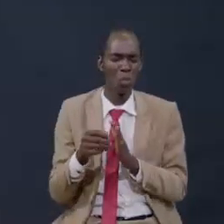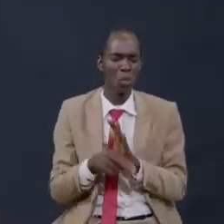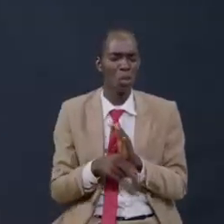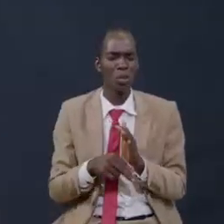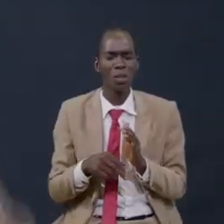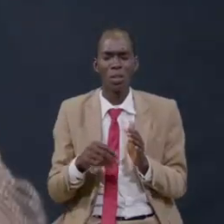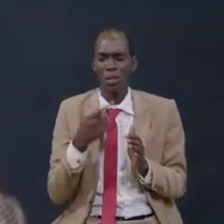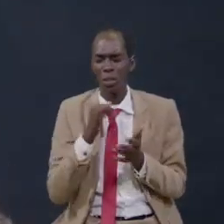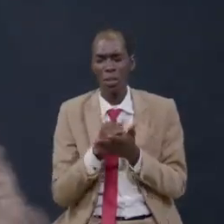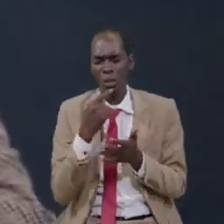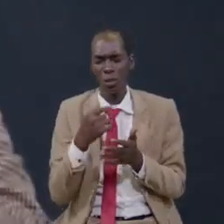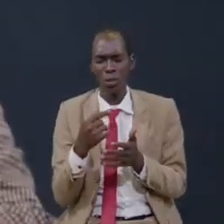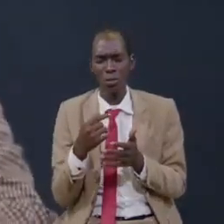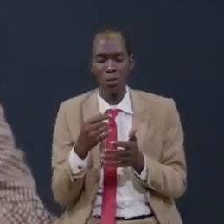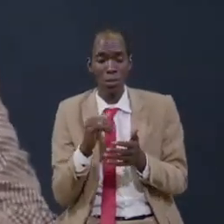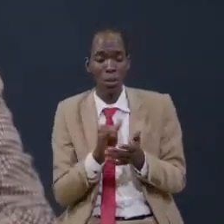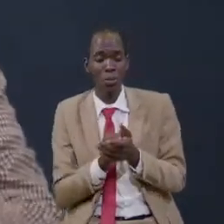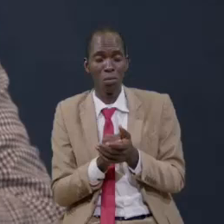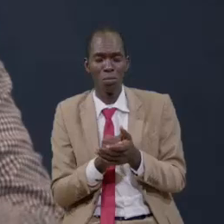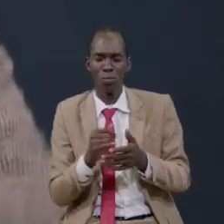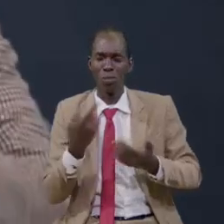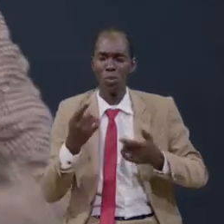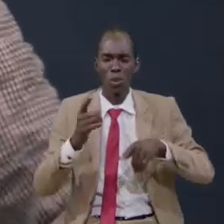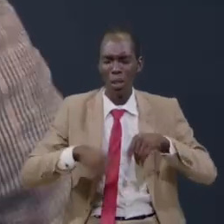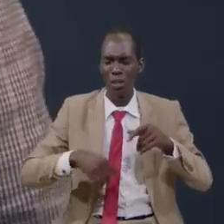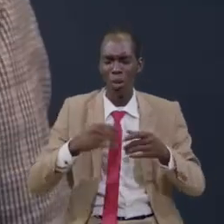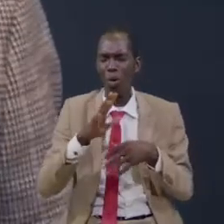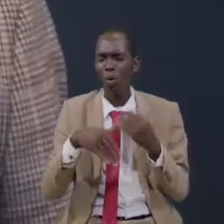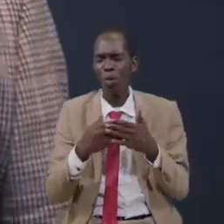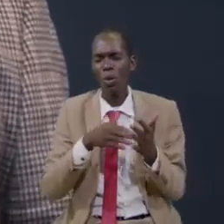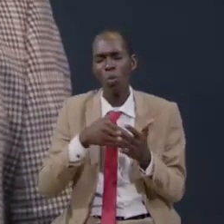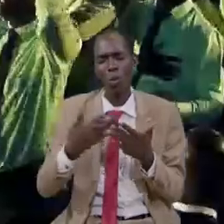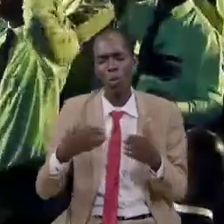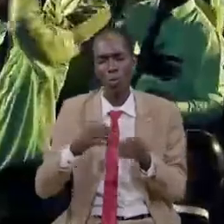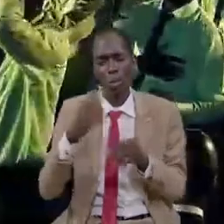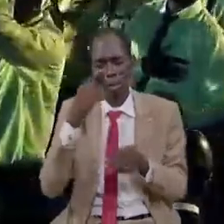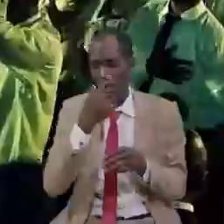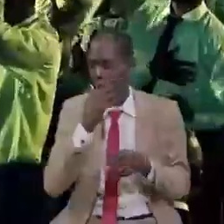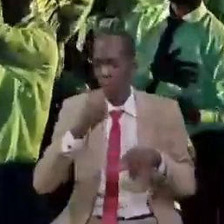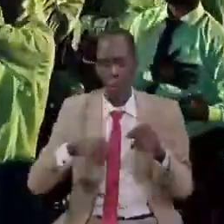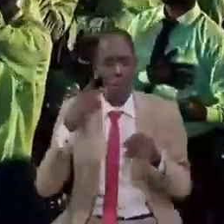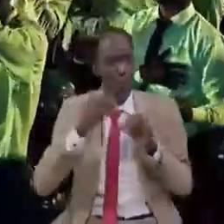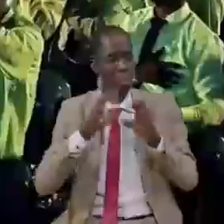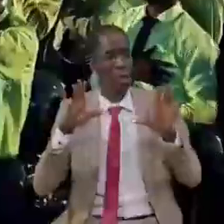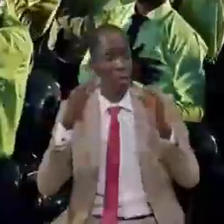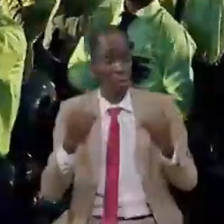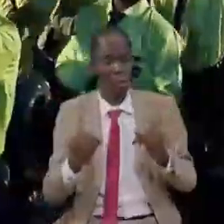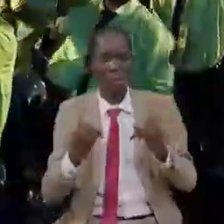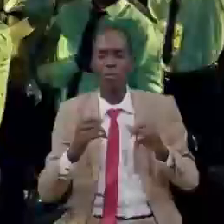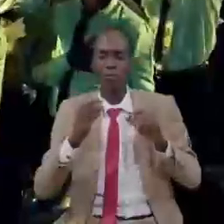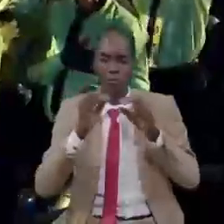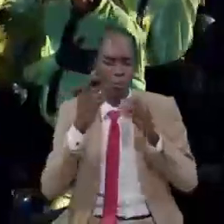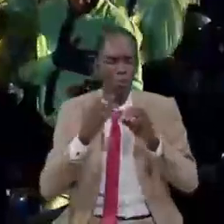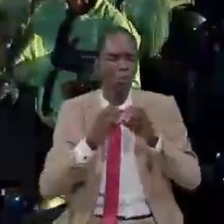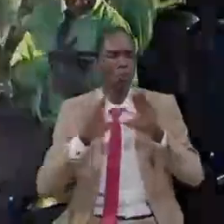your eyes now, see bright and clear in Jesus' name. The deaf and the